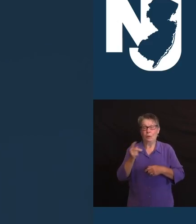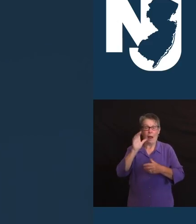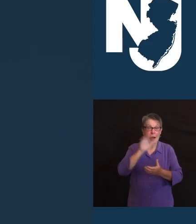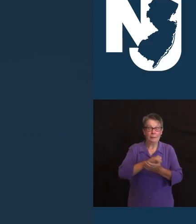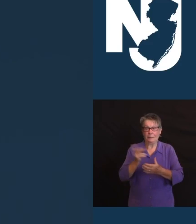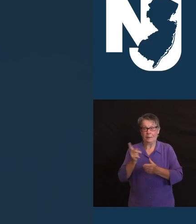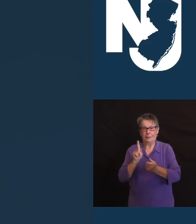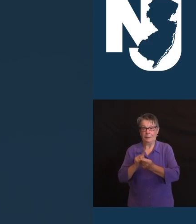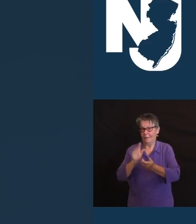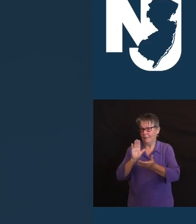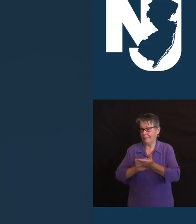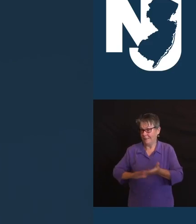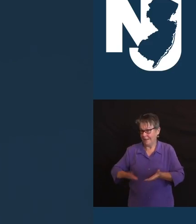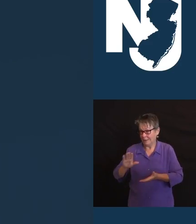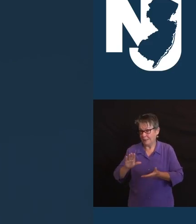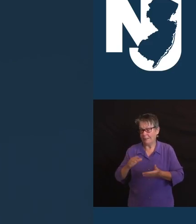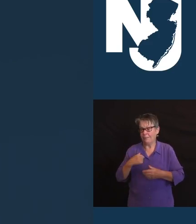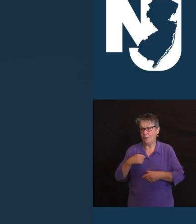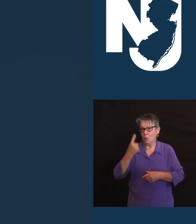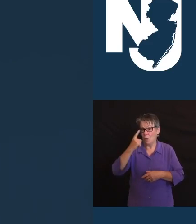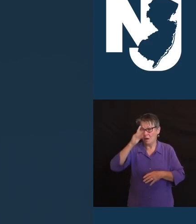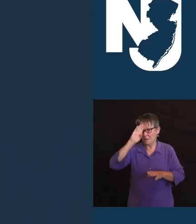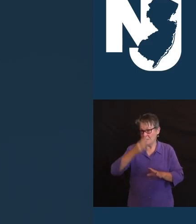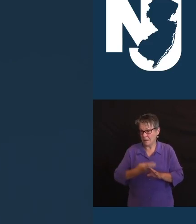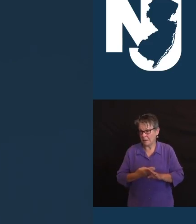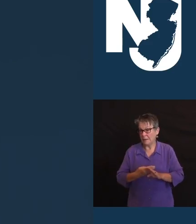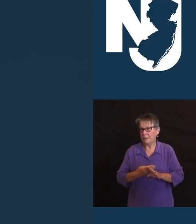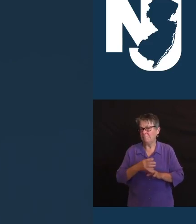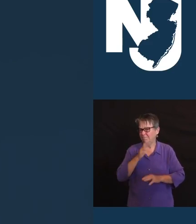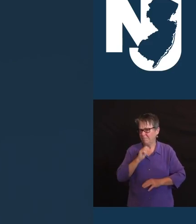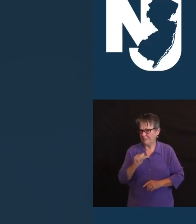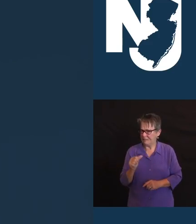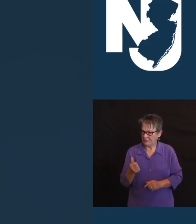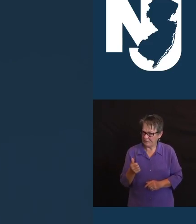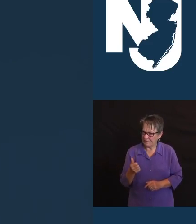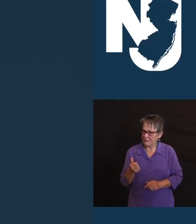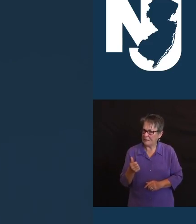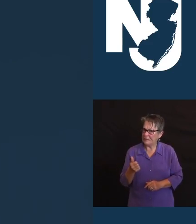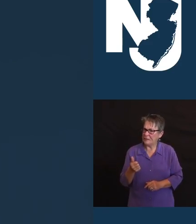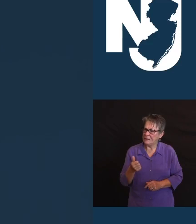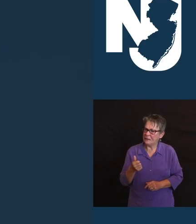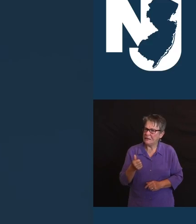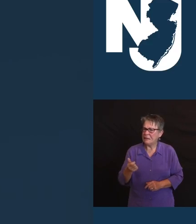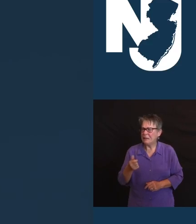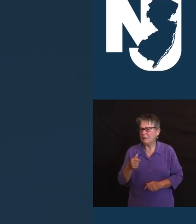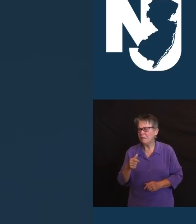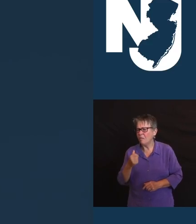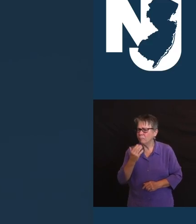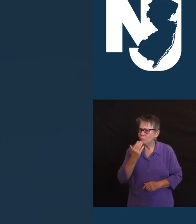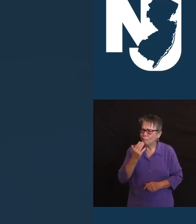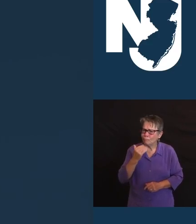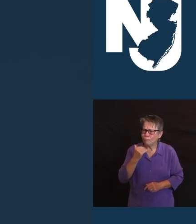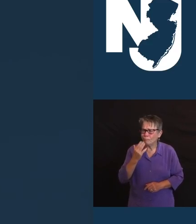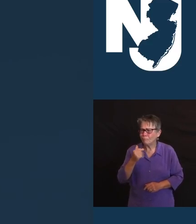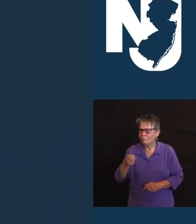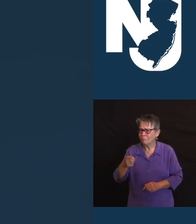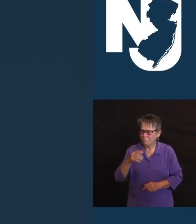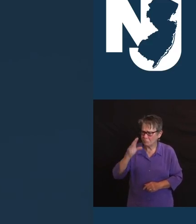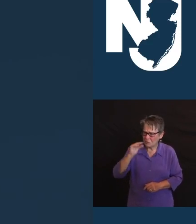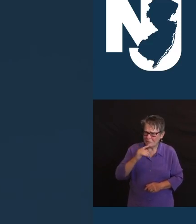him with his homework, and when school was out, taking him to the pool in North Bergen. She leaves them all